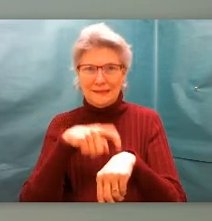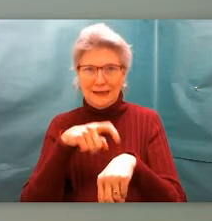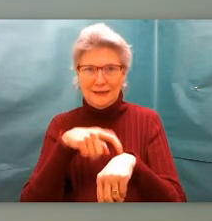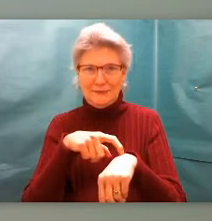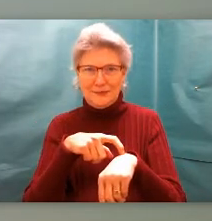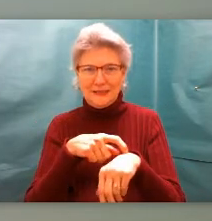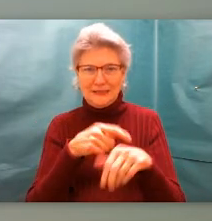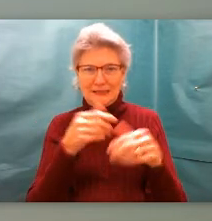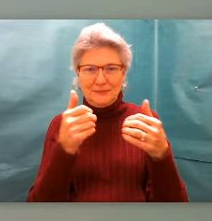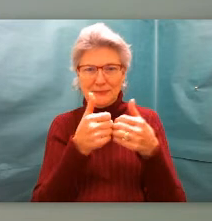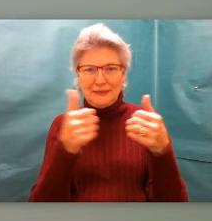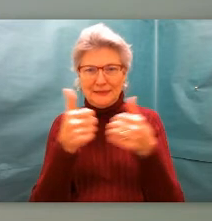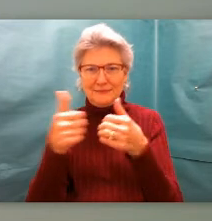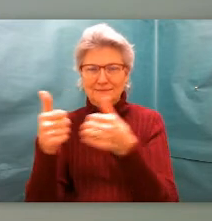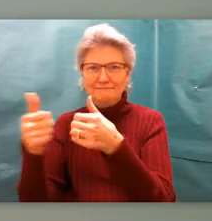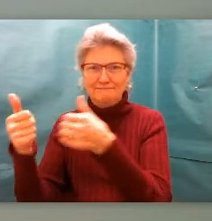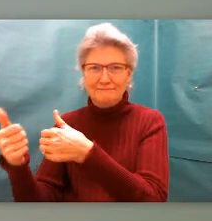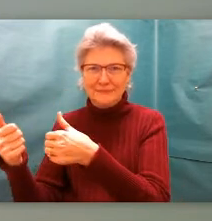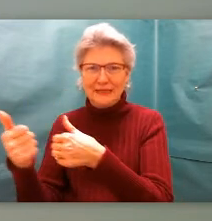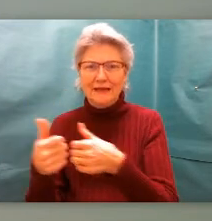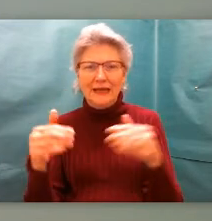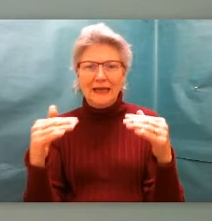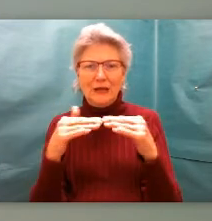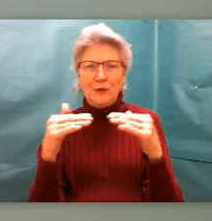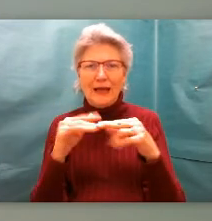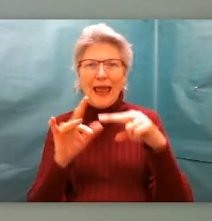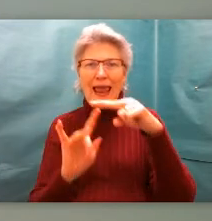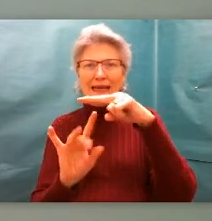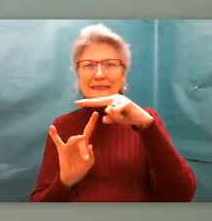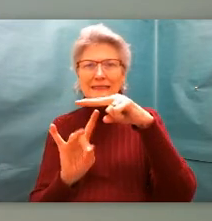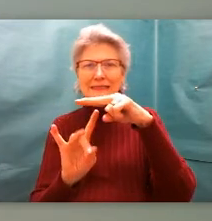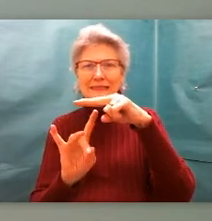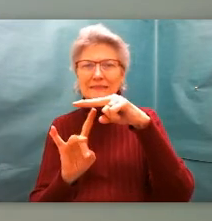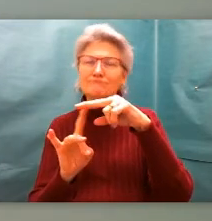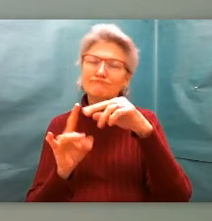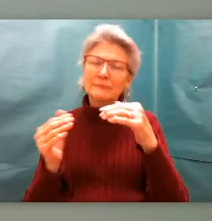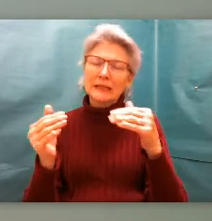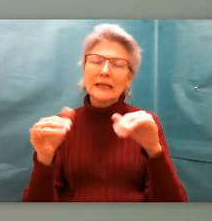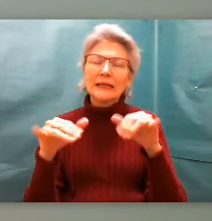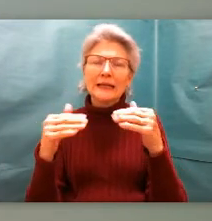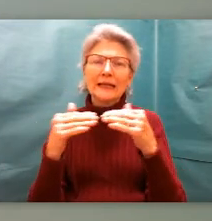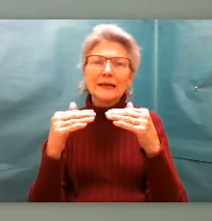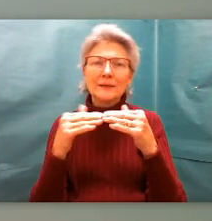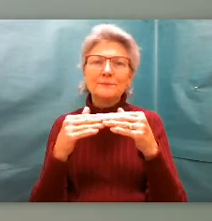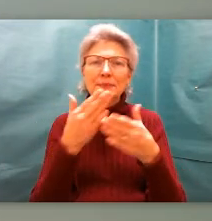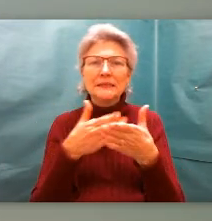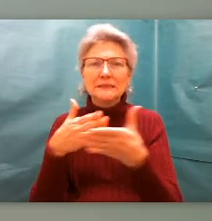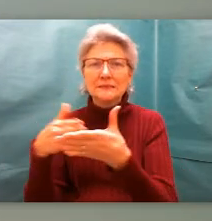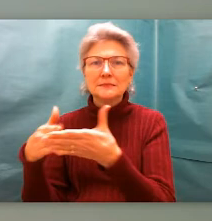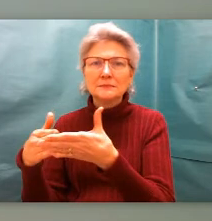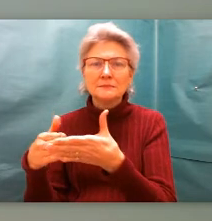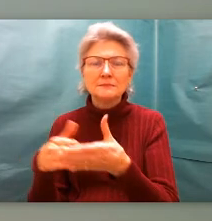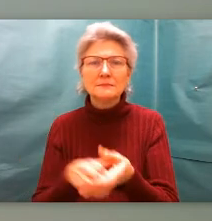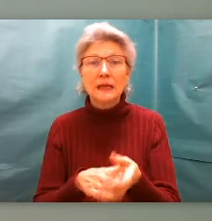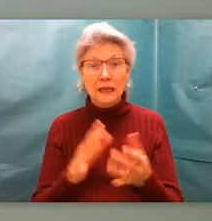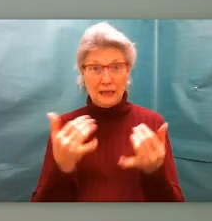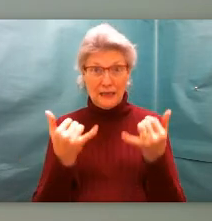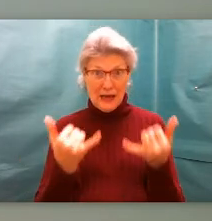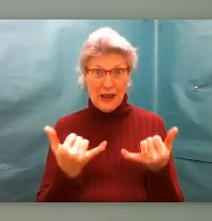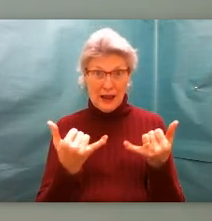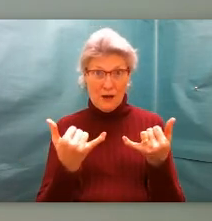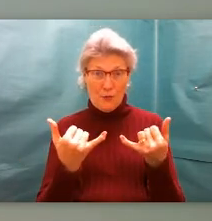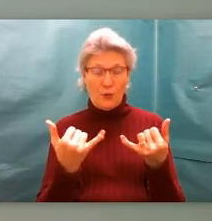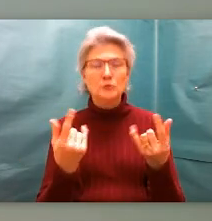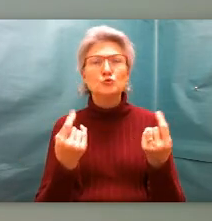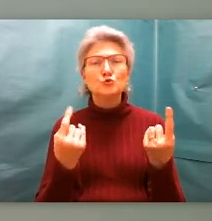each section in half to get a total of 8 pretty equal-sized pieces. Now what I'm going to do